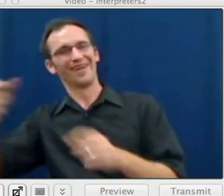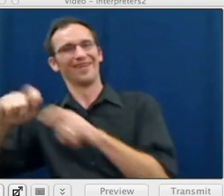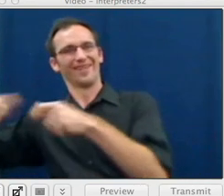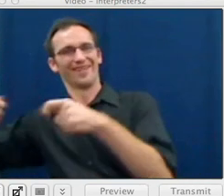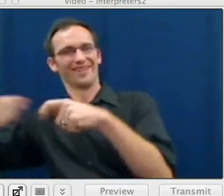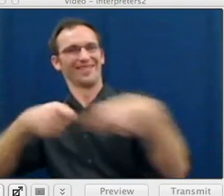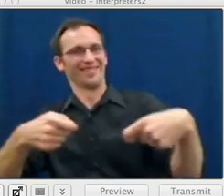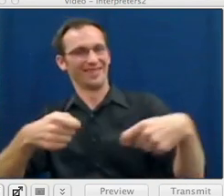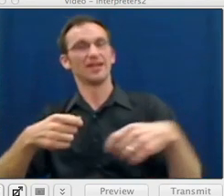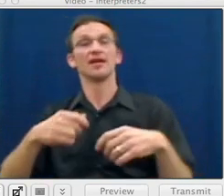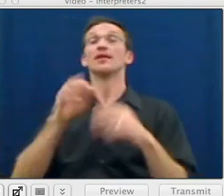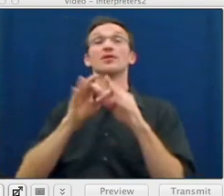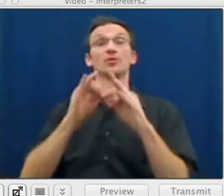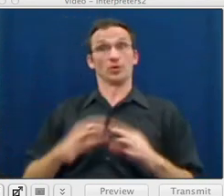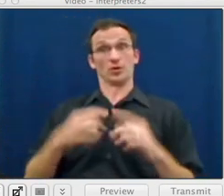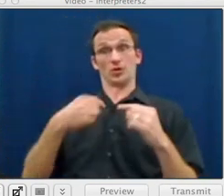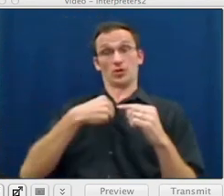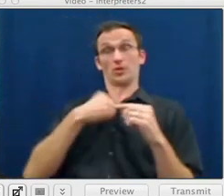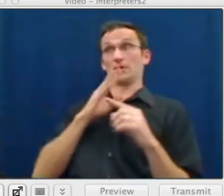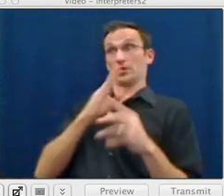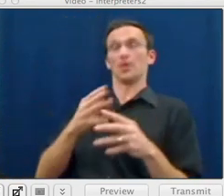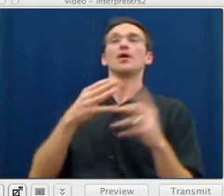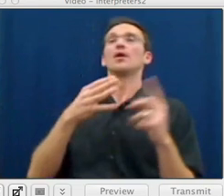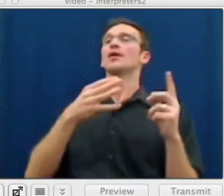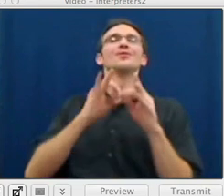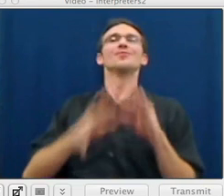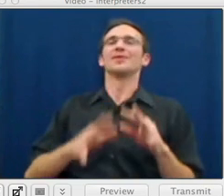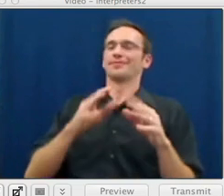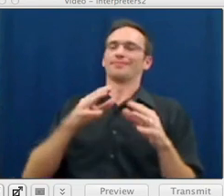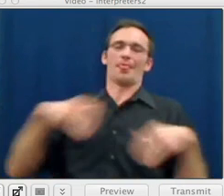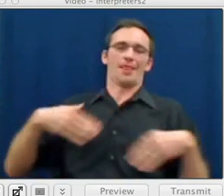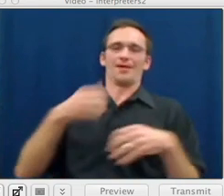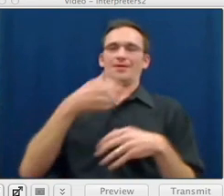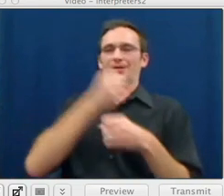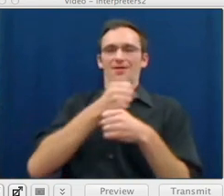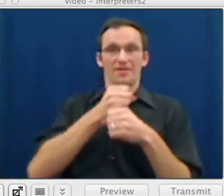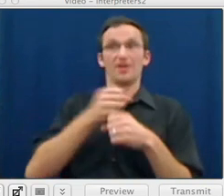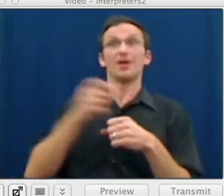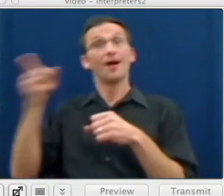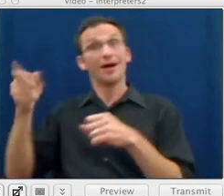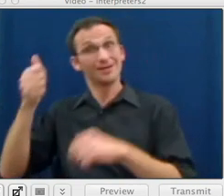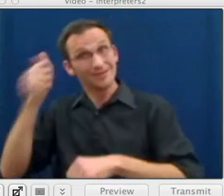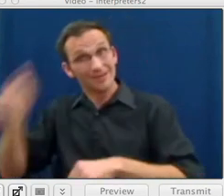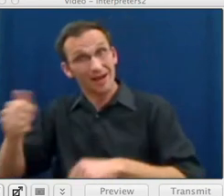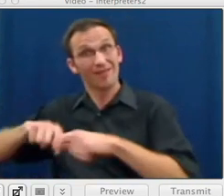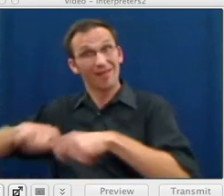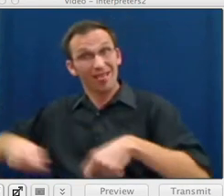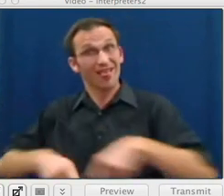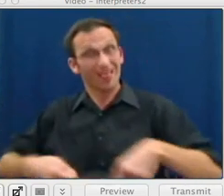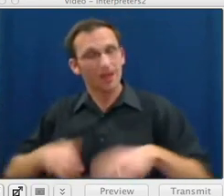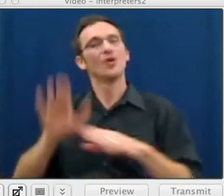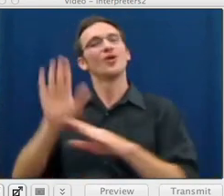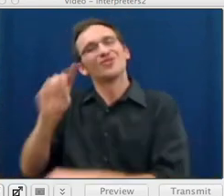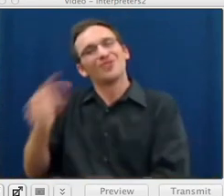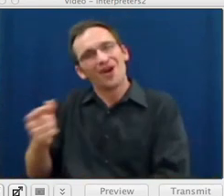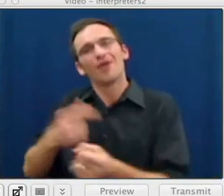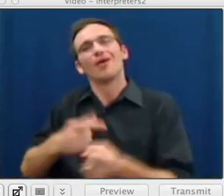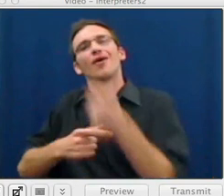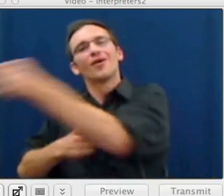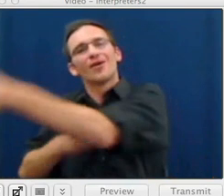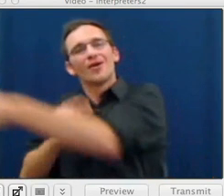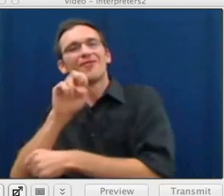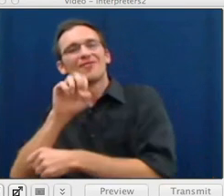her coffee yet. She said that she's not getting her tubes tied, but that her dog is getting spayed this morning. The room explodes in laughter. The